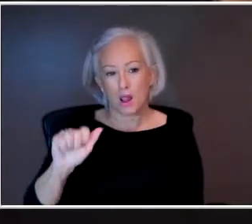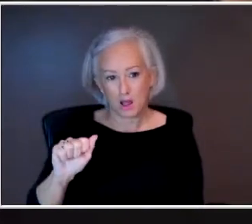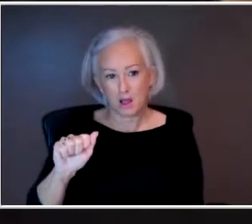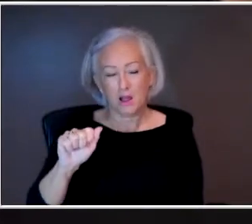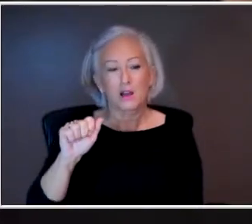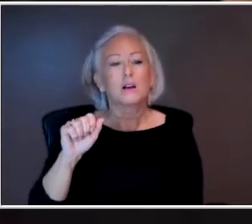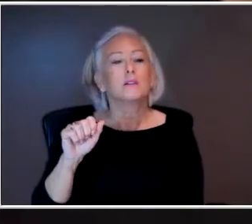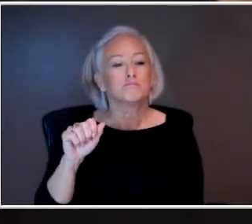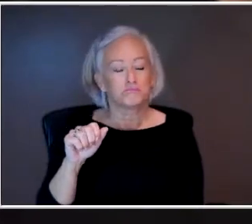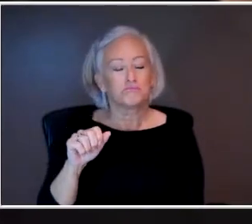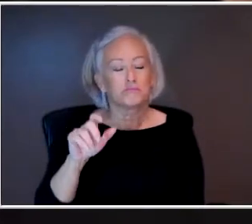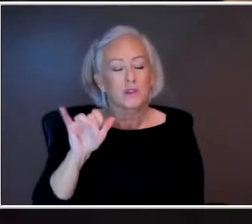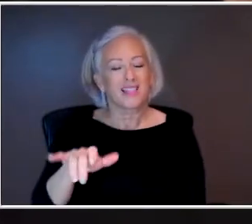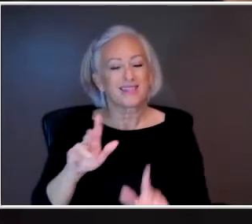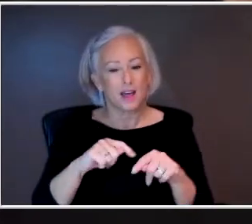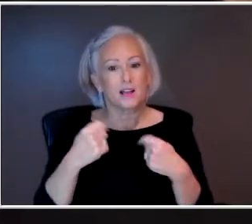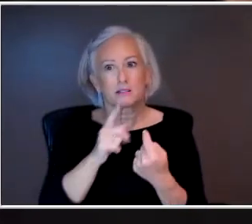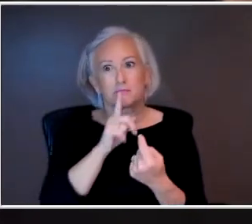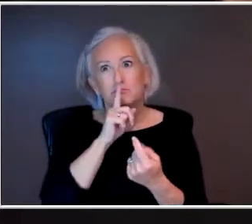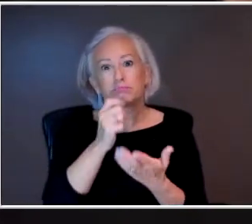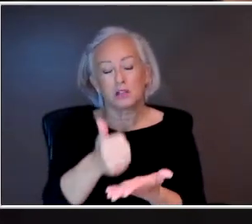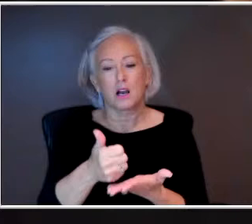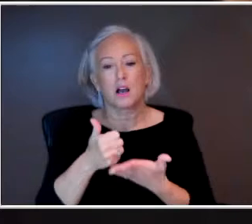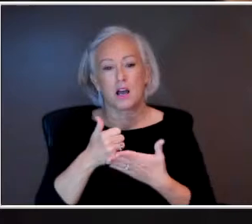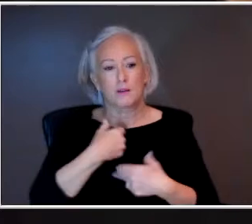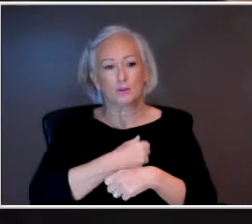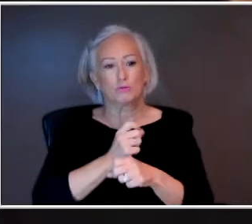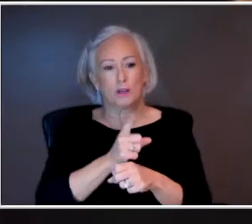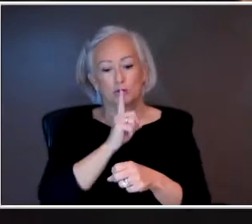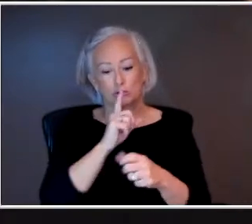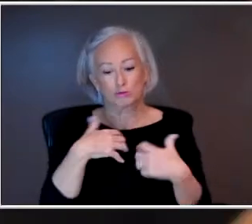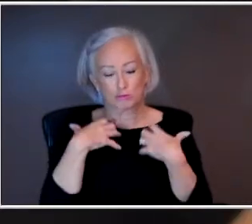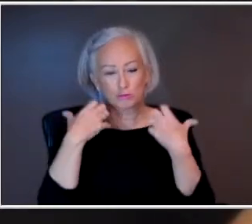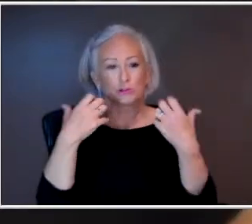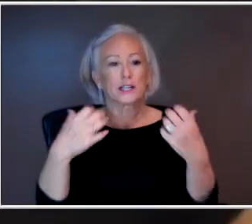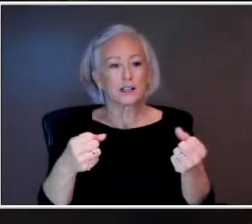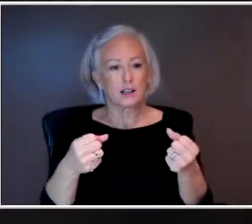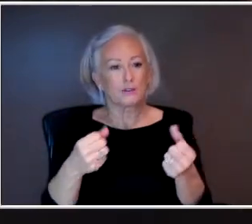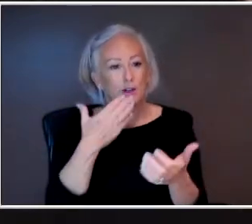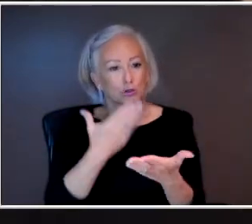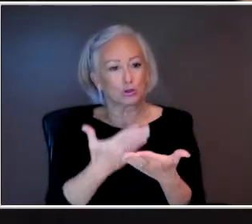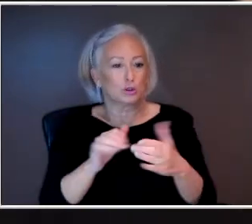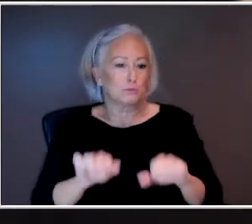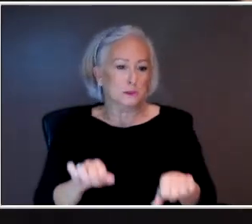in making sure that I've been able to recover as well as I have.